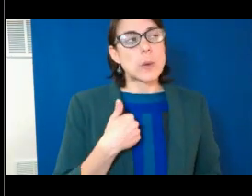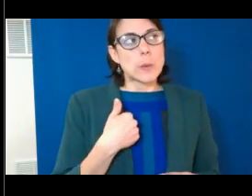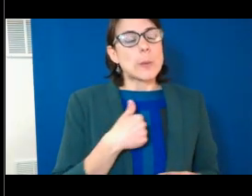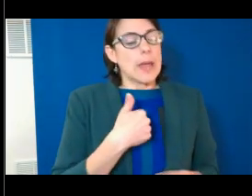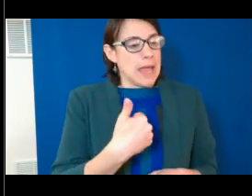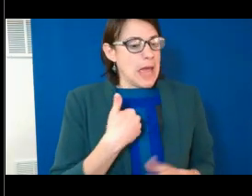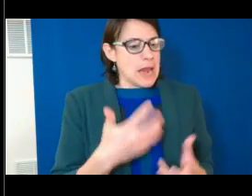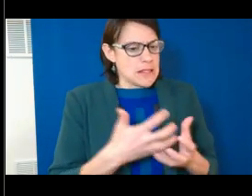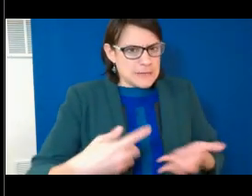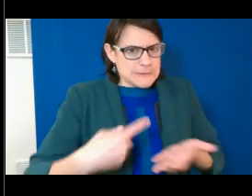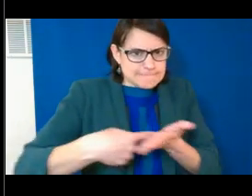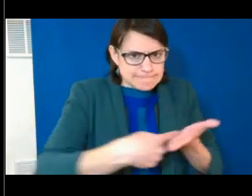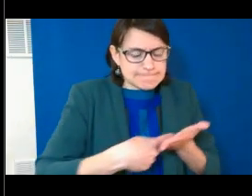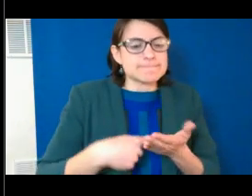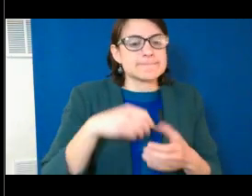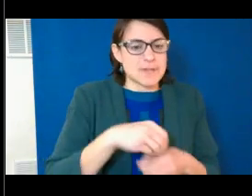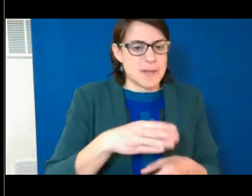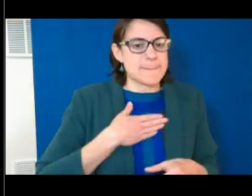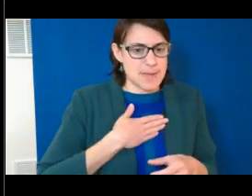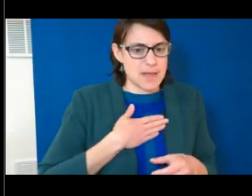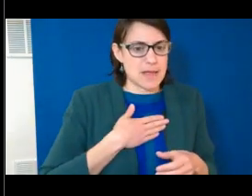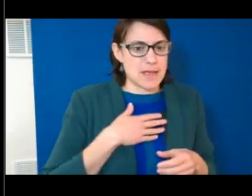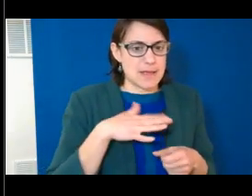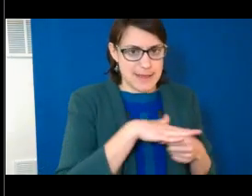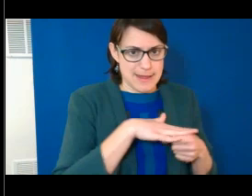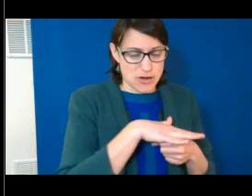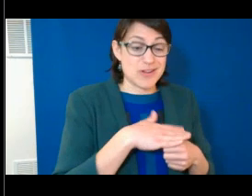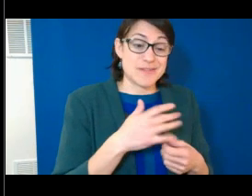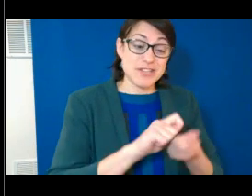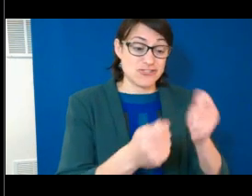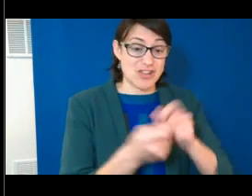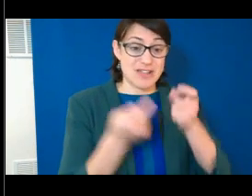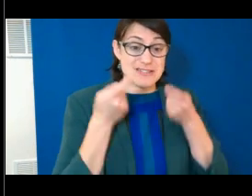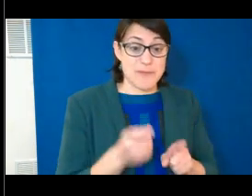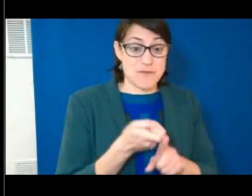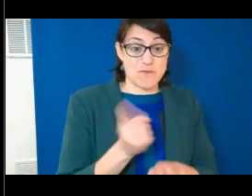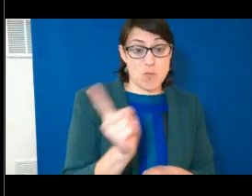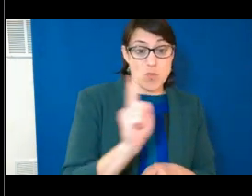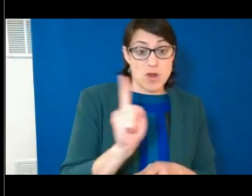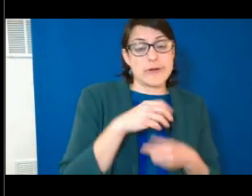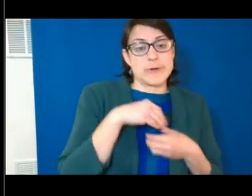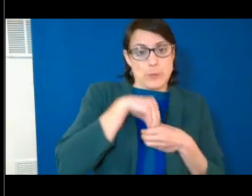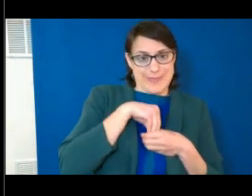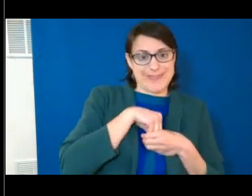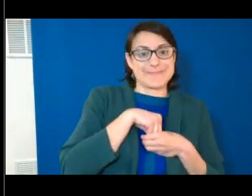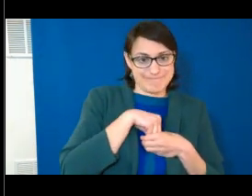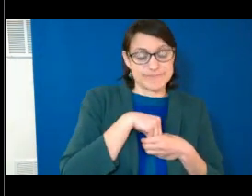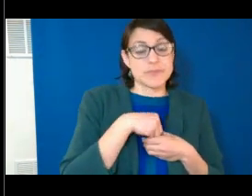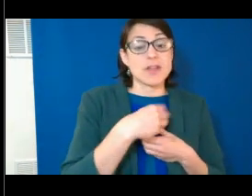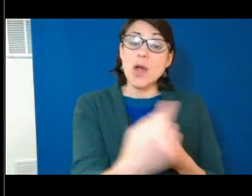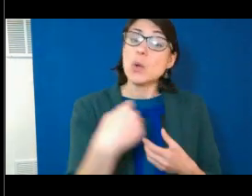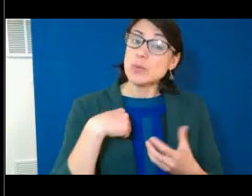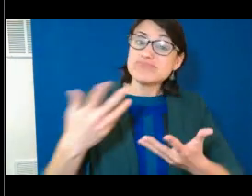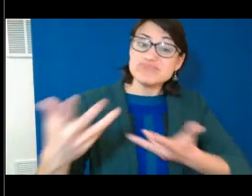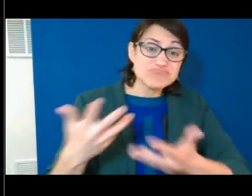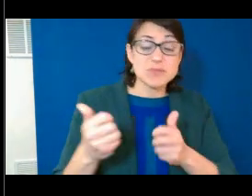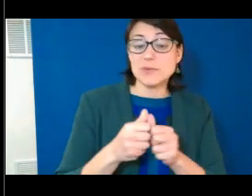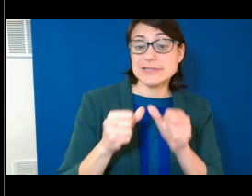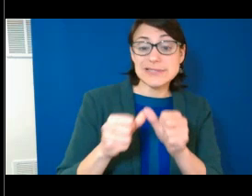within. And, you know, we too talk with largely the sustainability offices, and there are good people working